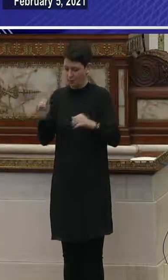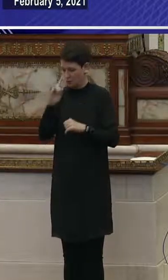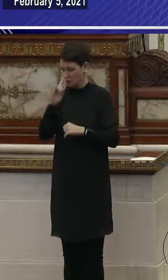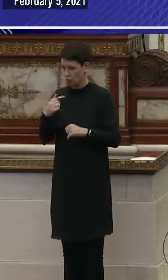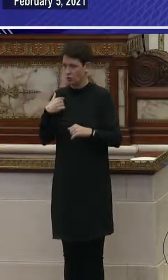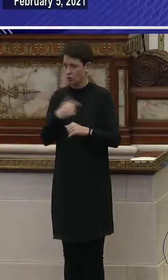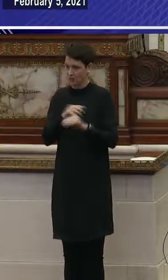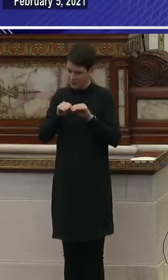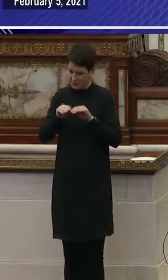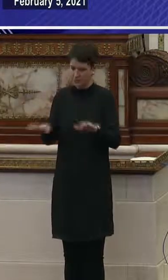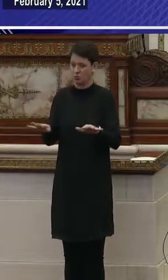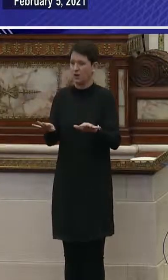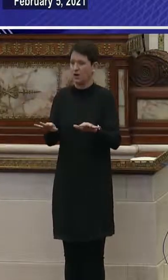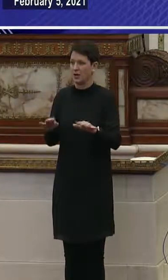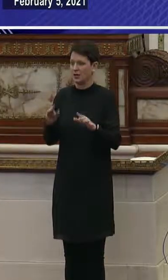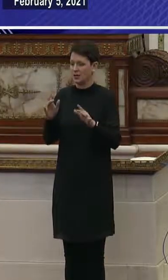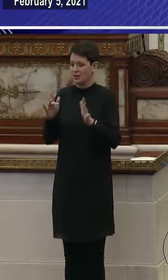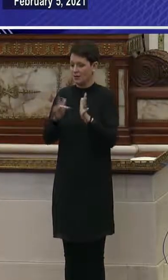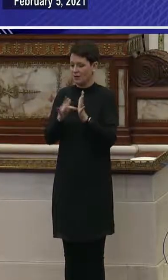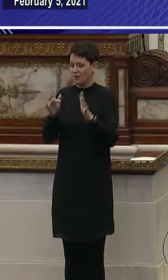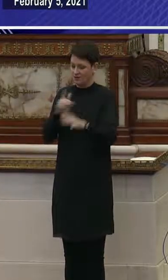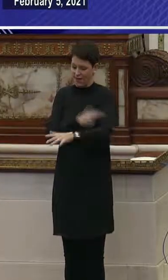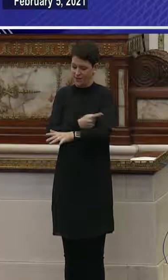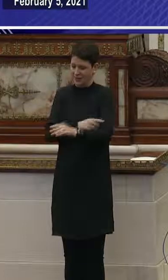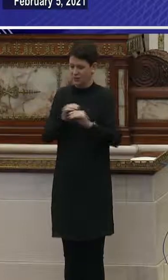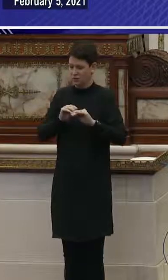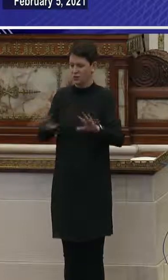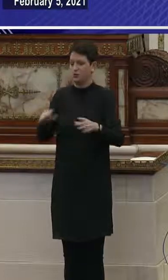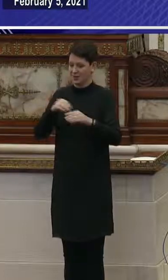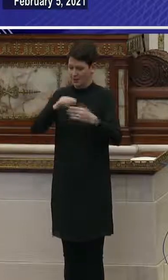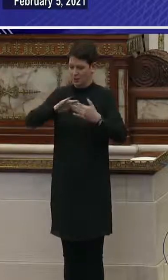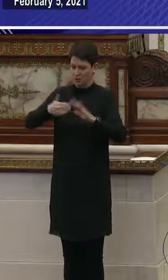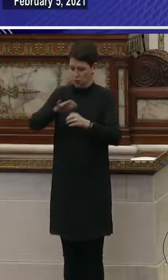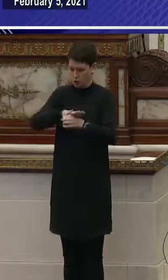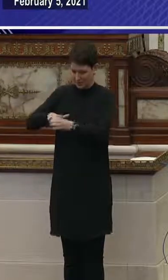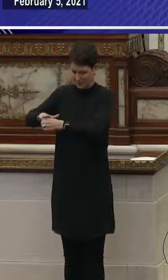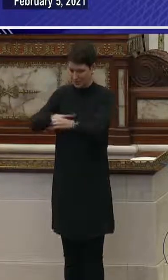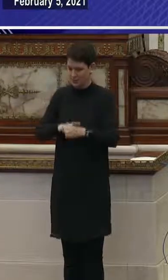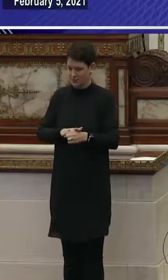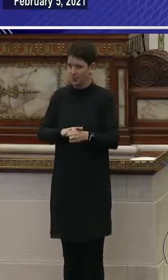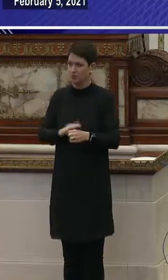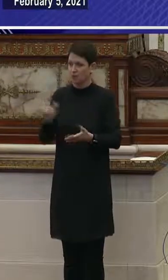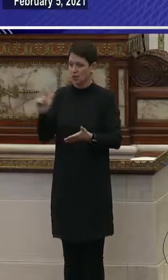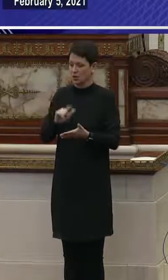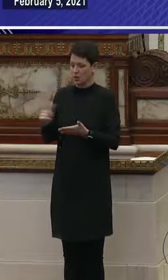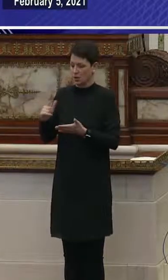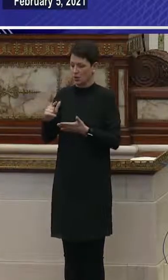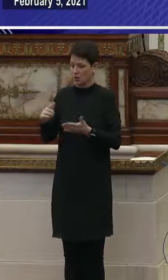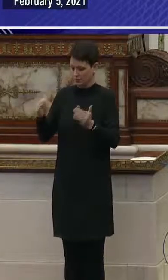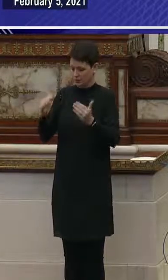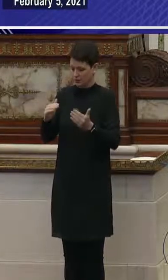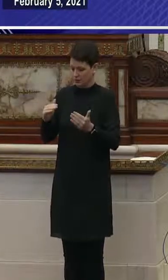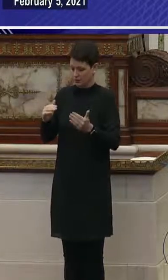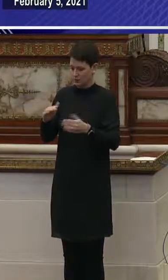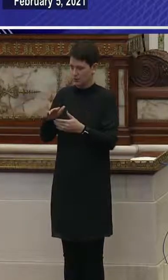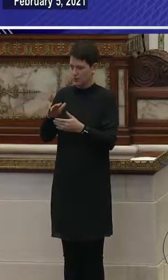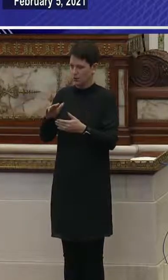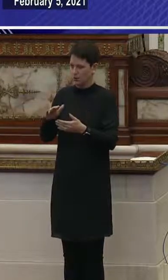we can spread more of the vaccine distribution within communities, because a number of the local community